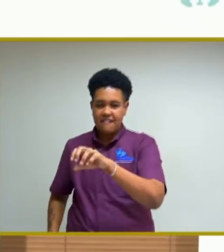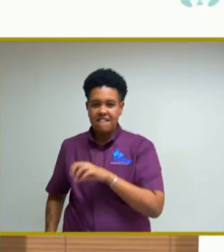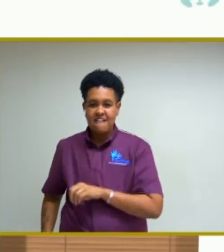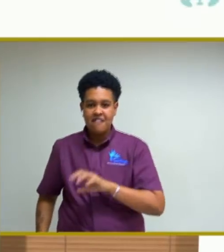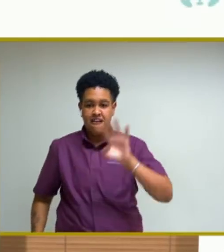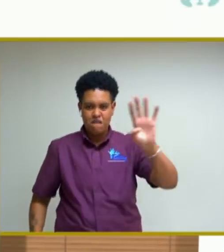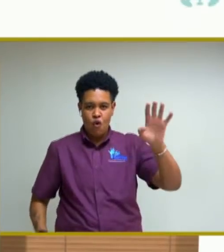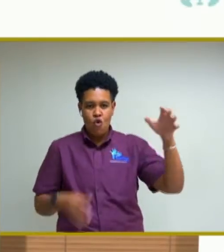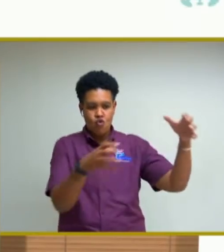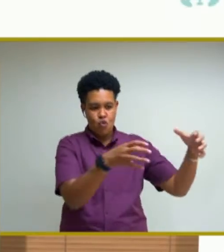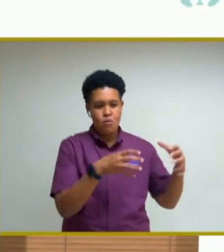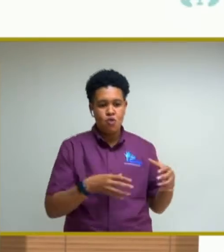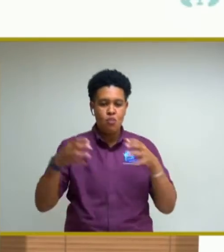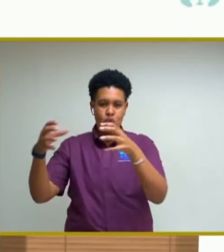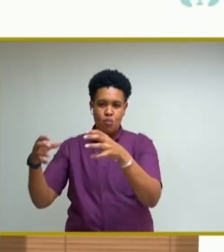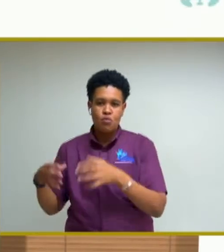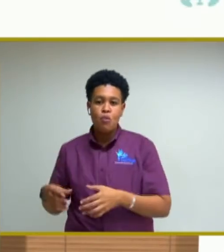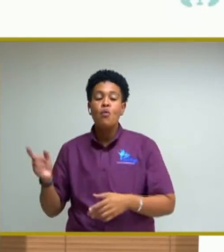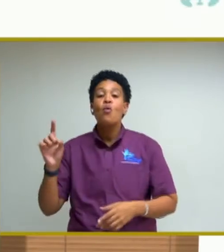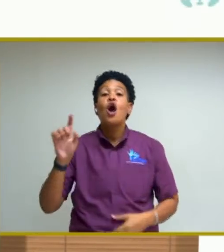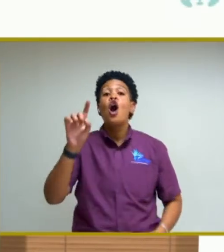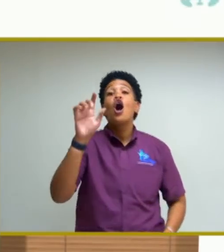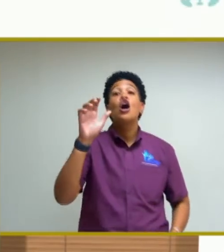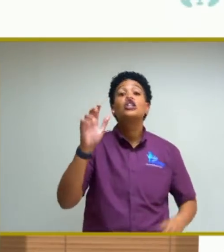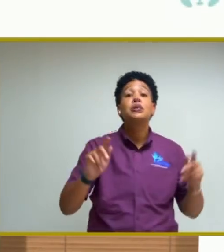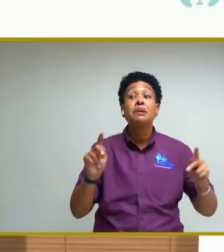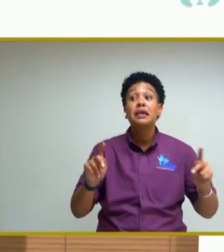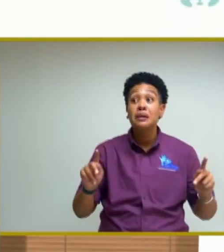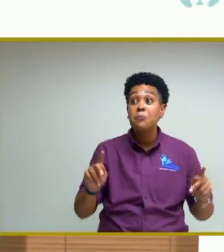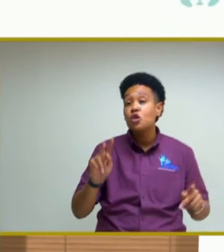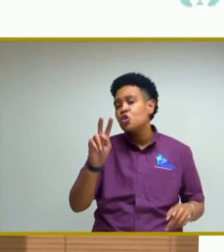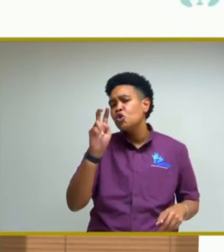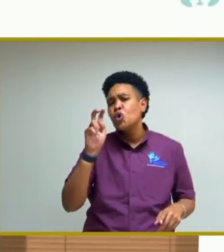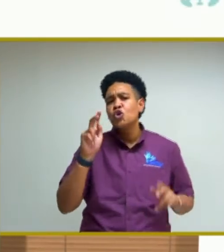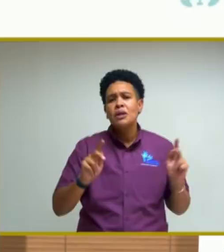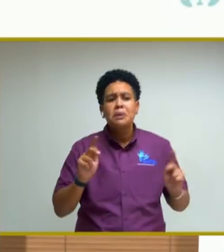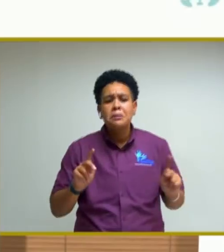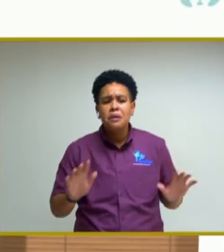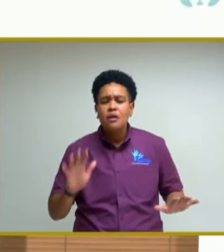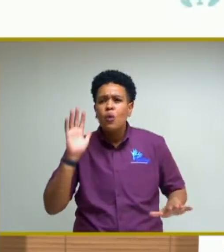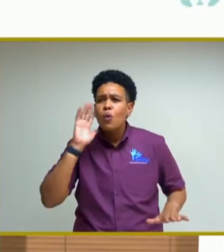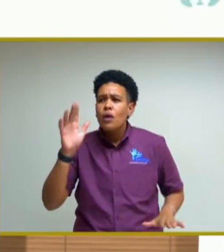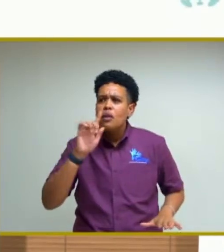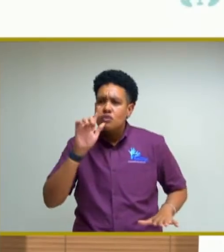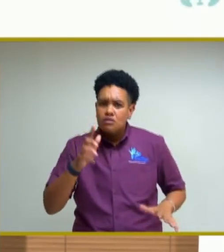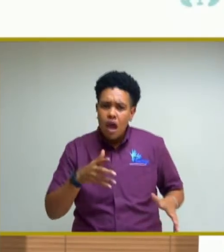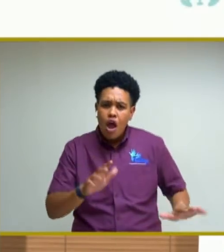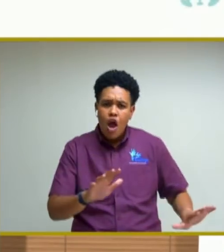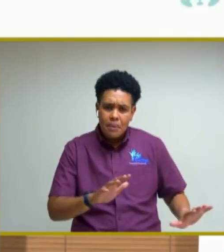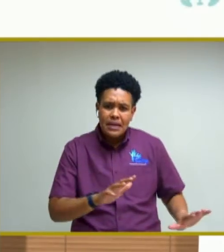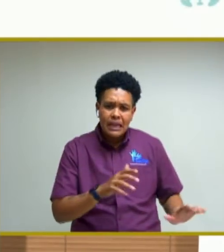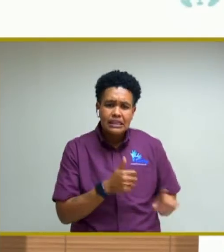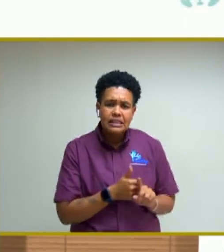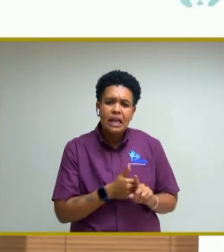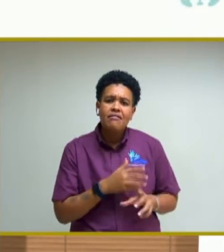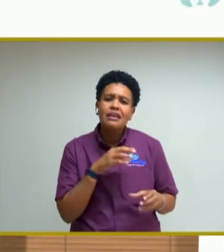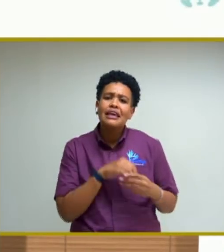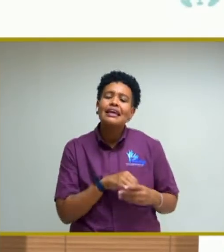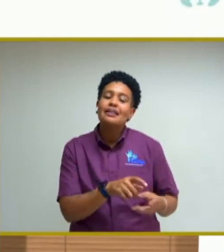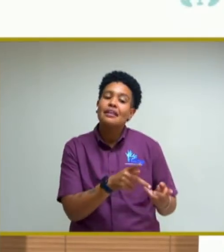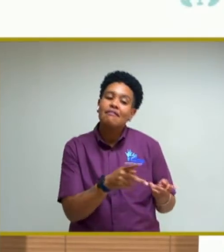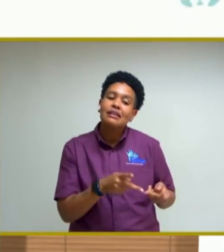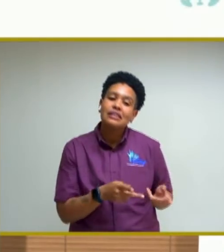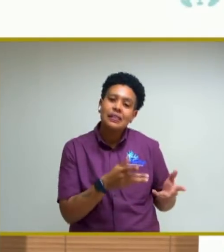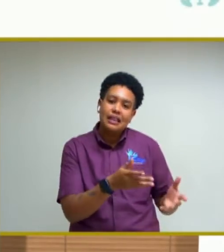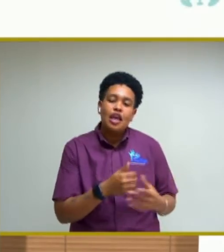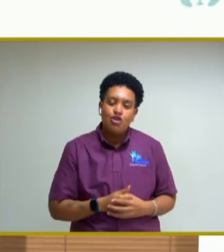where persons, 100 persons, 200 persons, will be accommodated within the